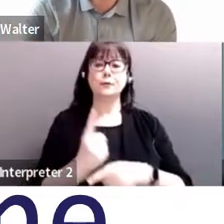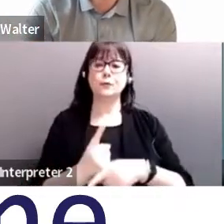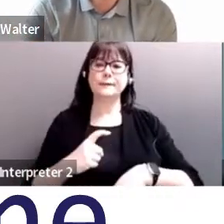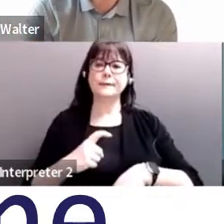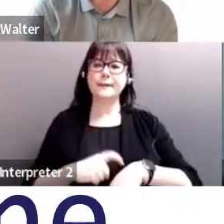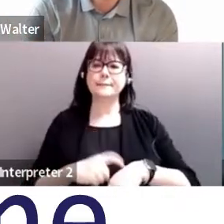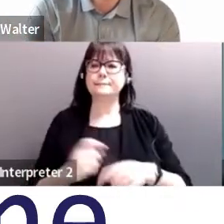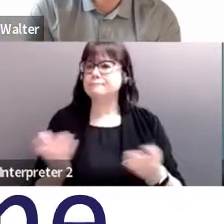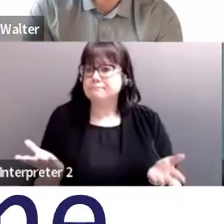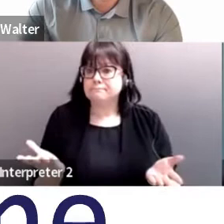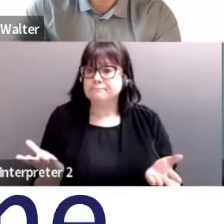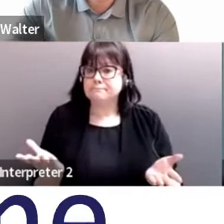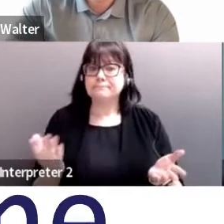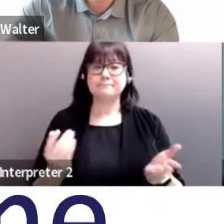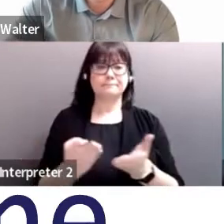in the chat.